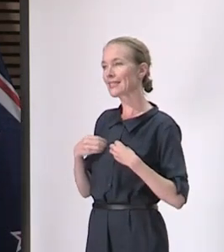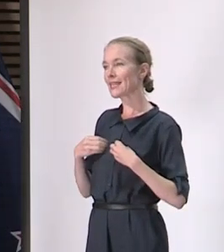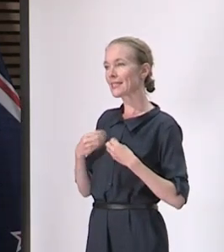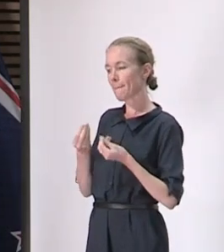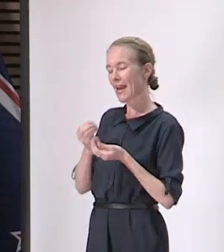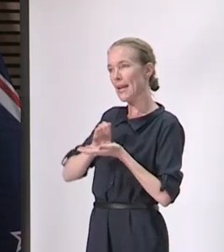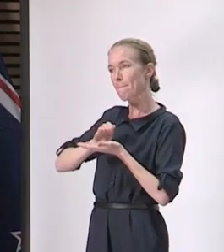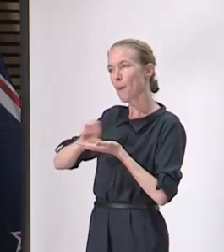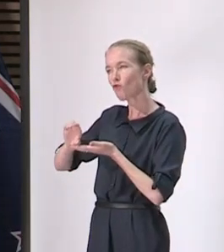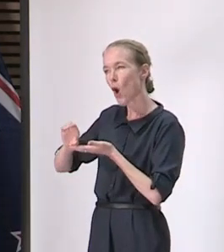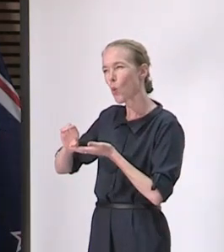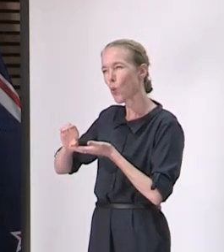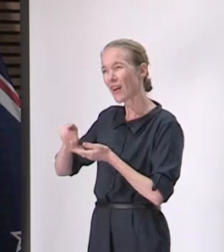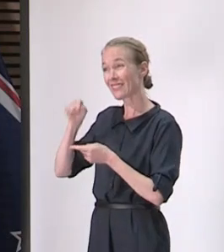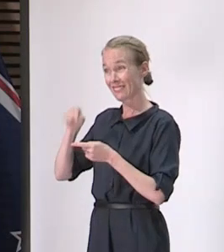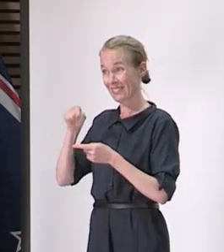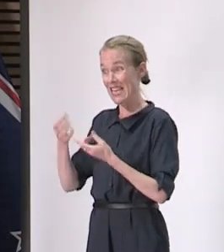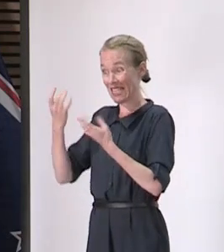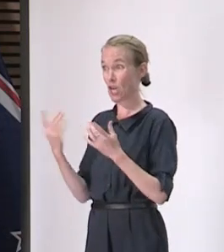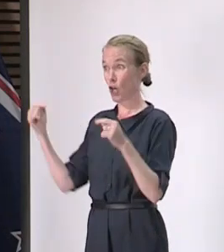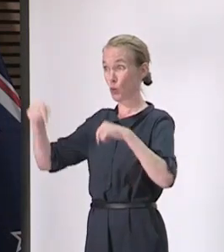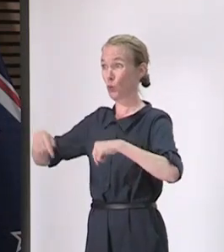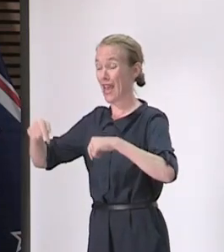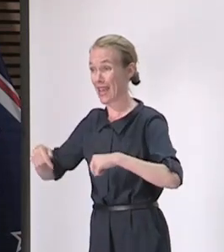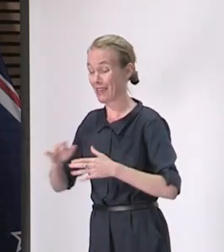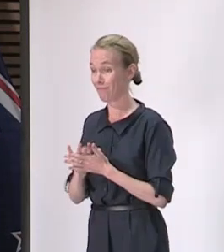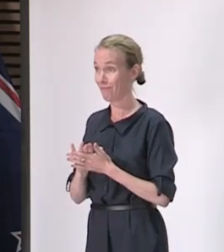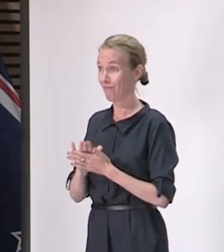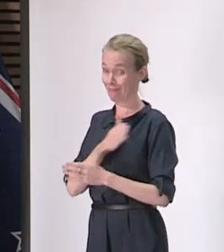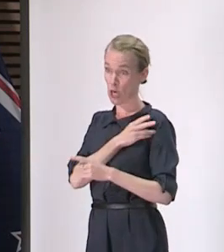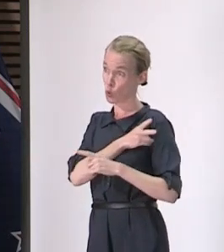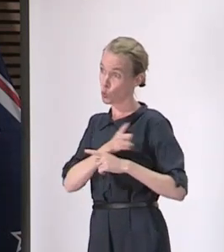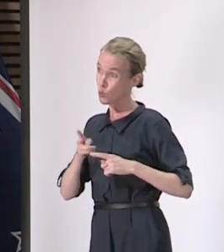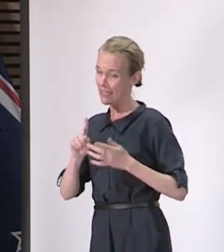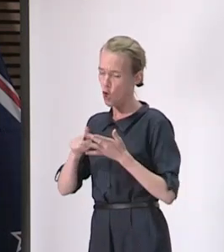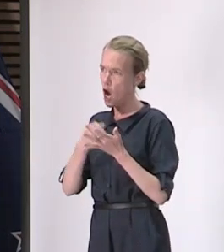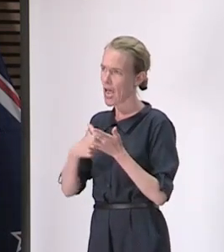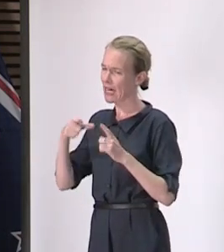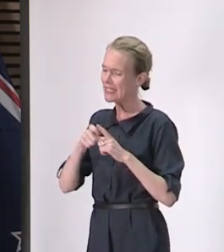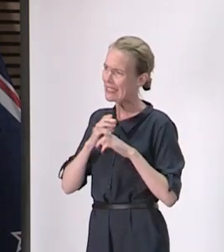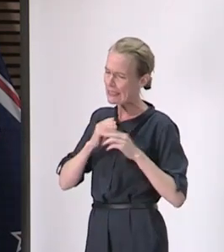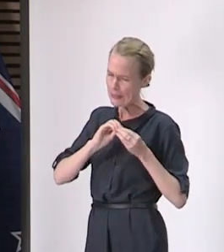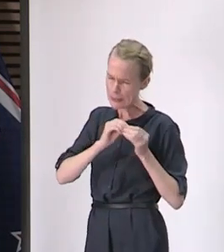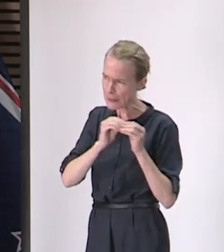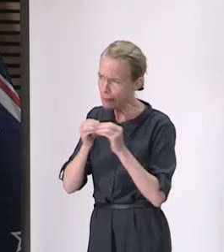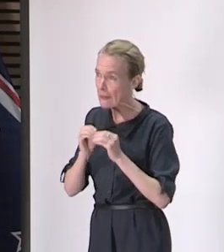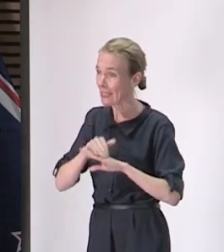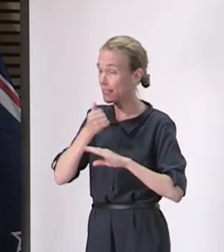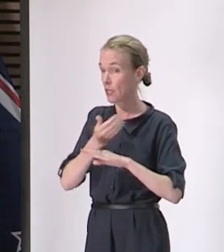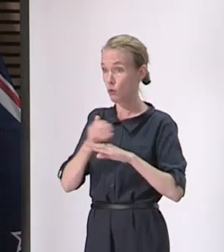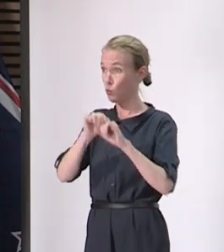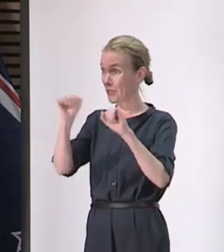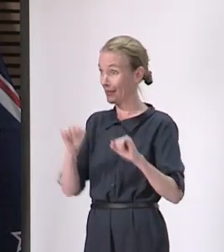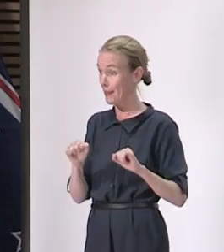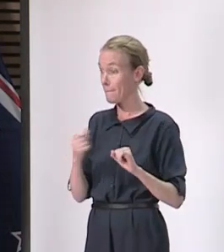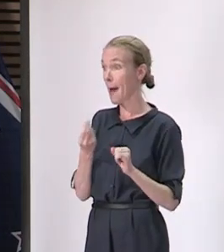weeks, IRD officials built a new system to process applications for loans that will be interest-free if repaid in the